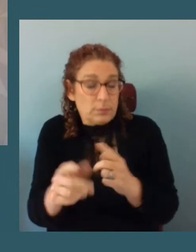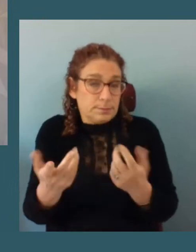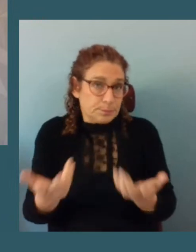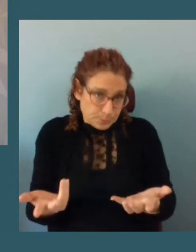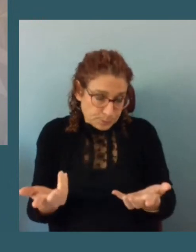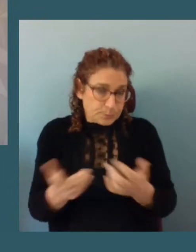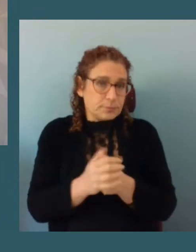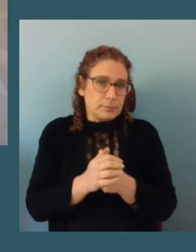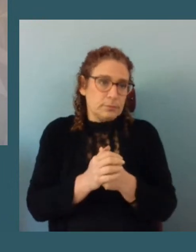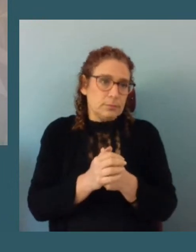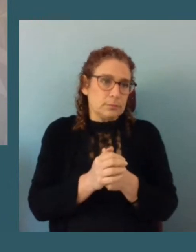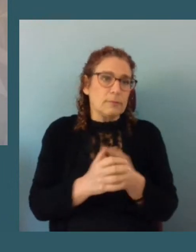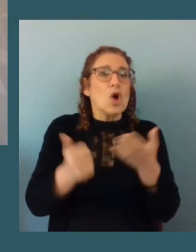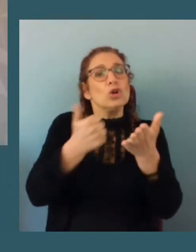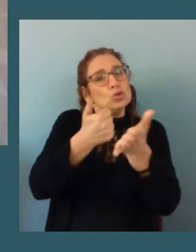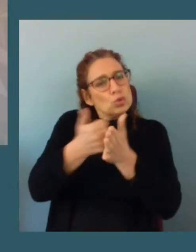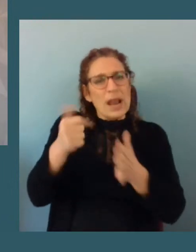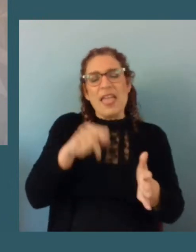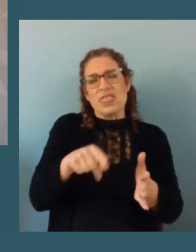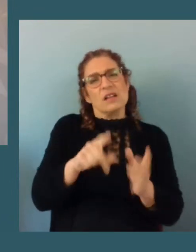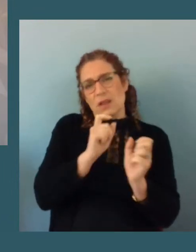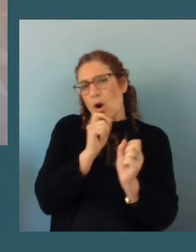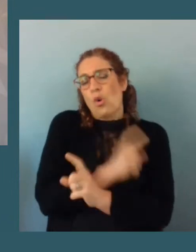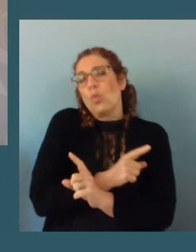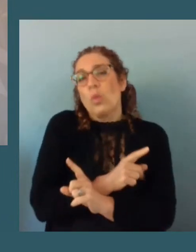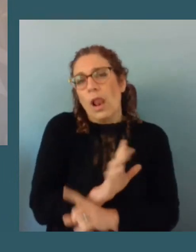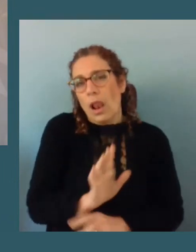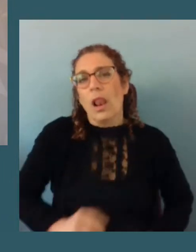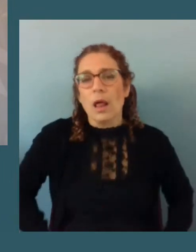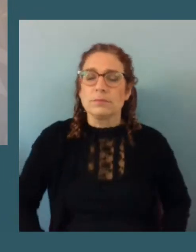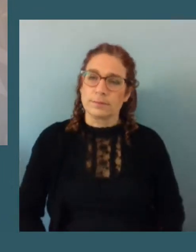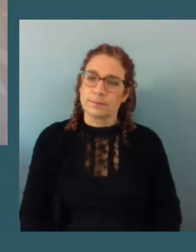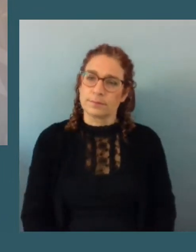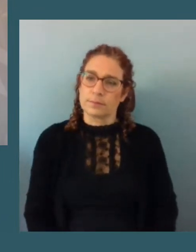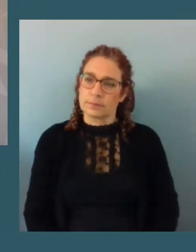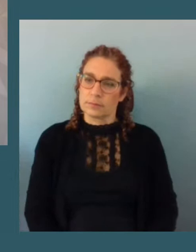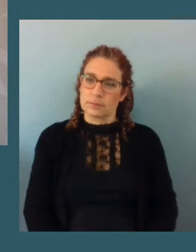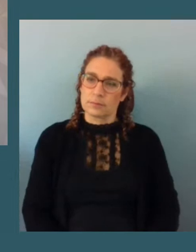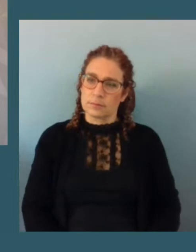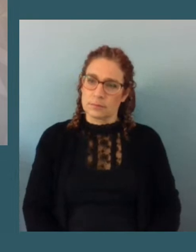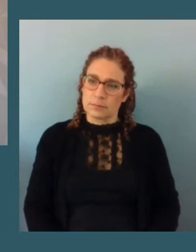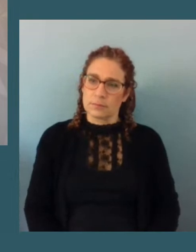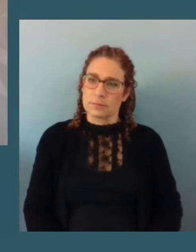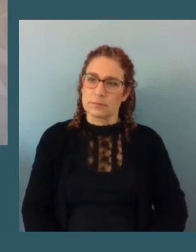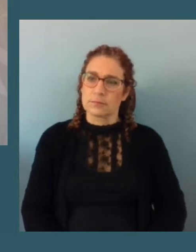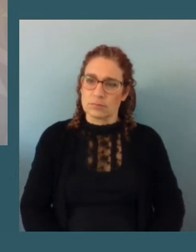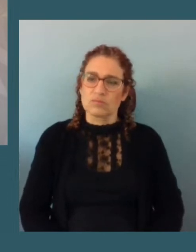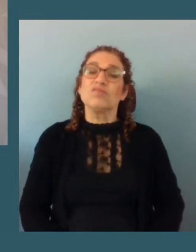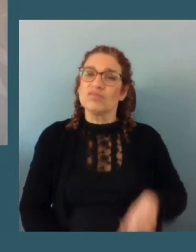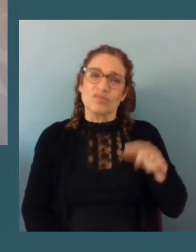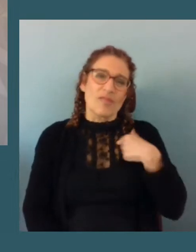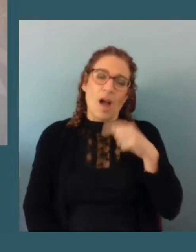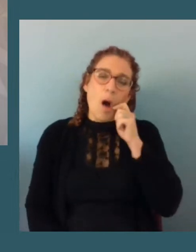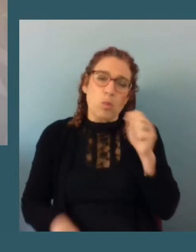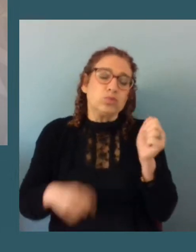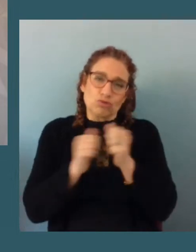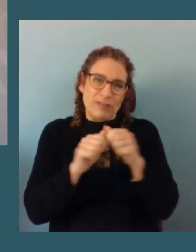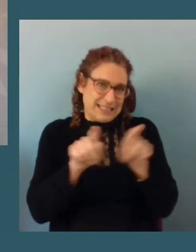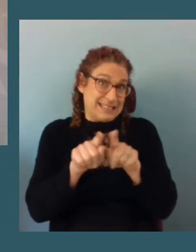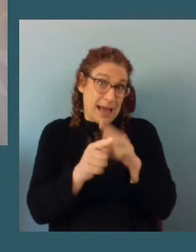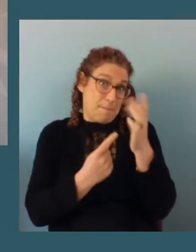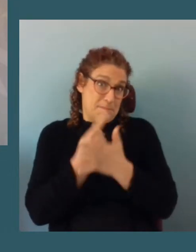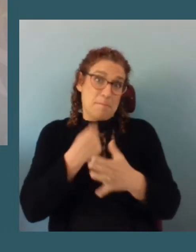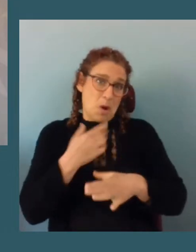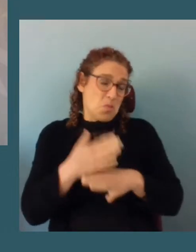it's unusual, but it can happen. I think I would agree, and the same in my practice as well. That's